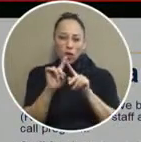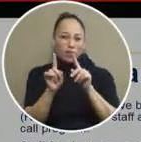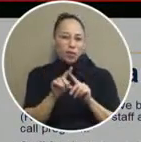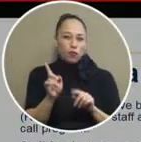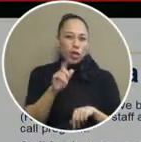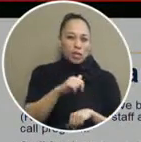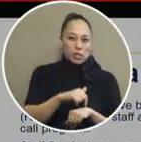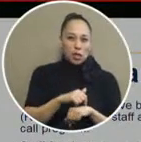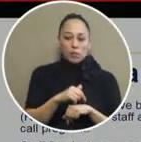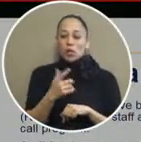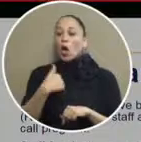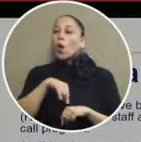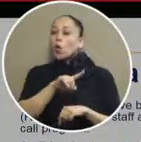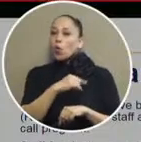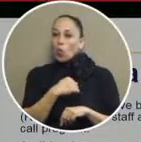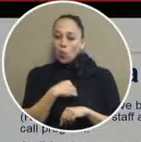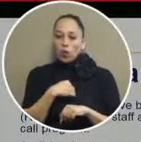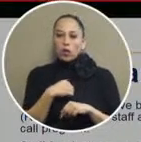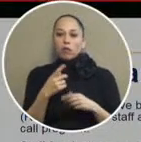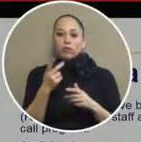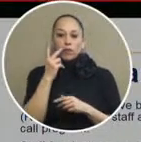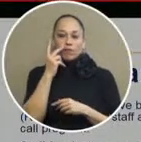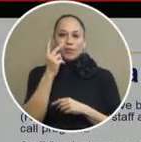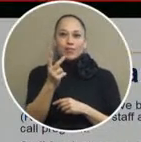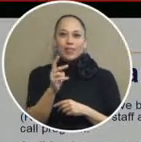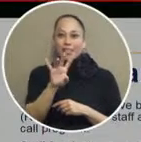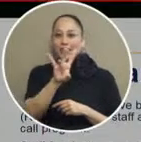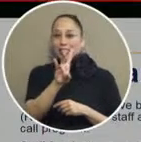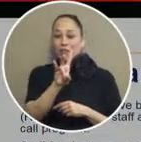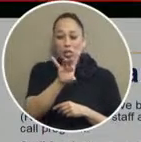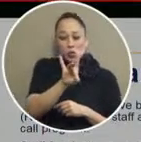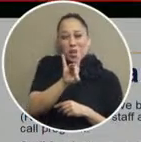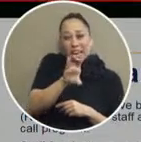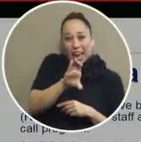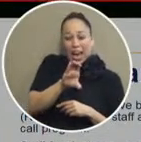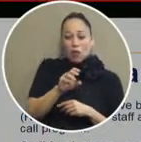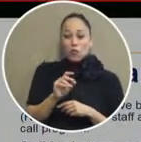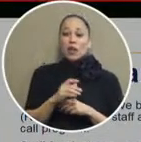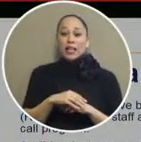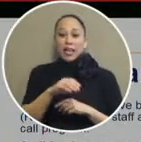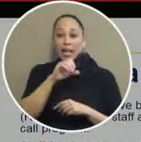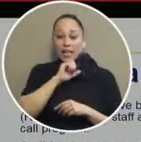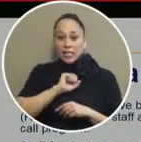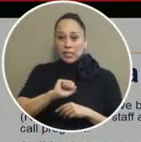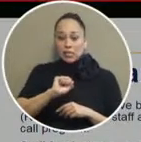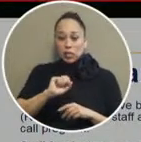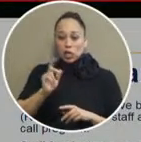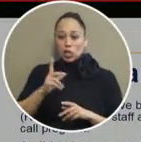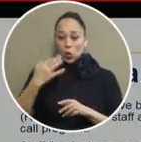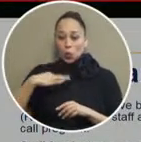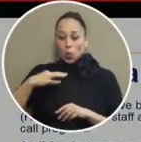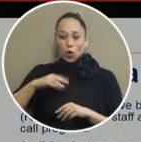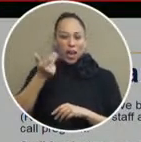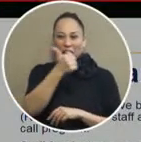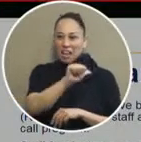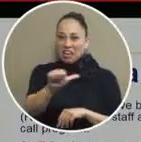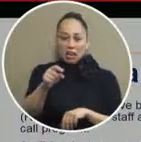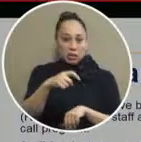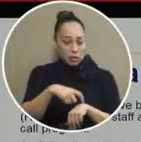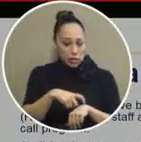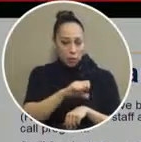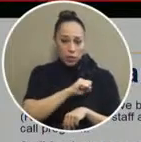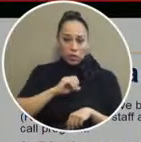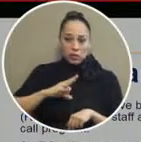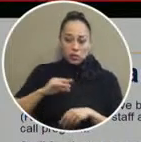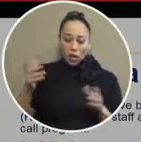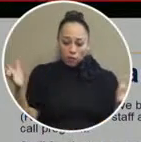occasions. We oversee 700 to 800 senior volunteers at any given time. The